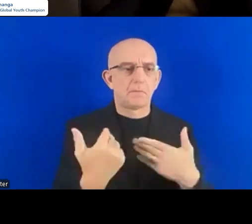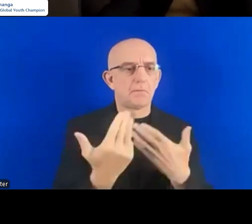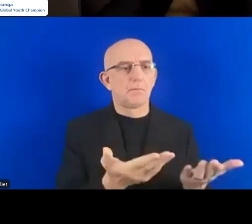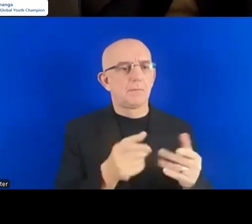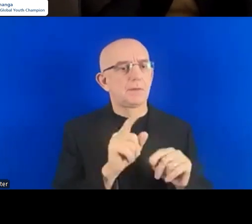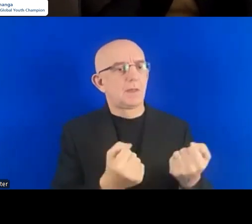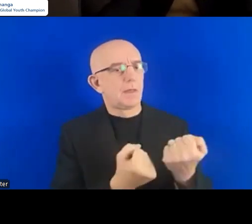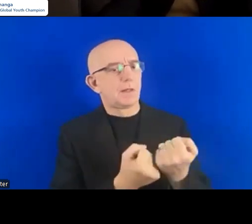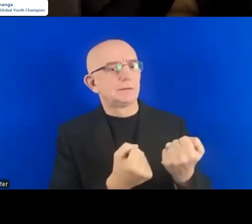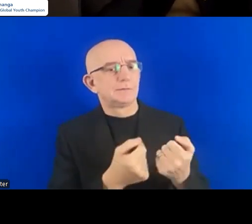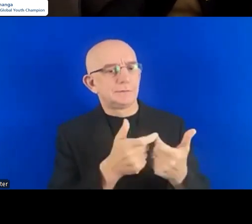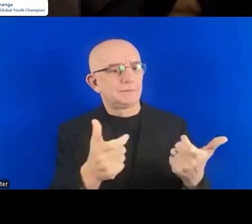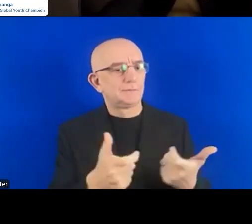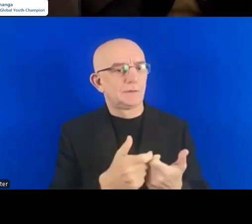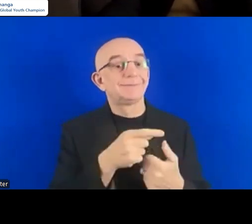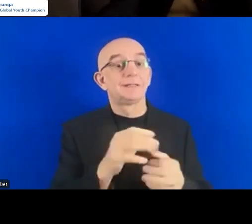teaching environment